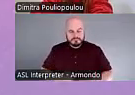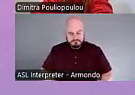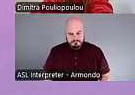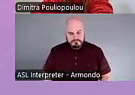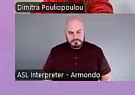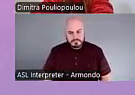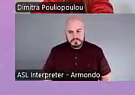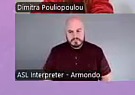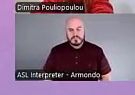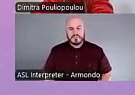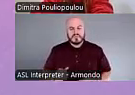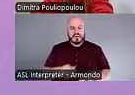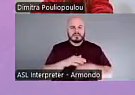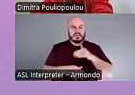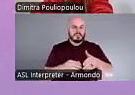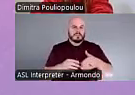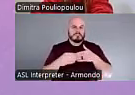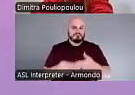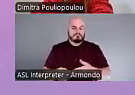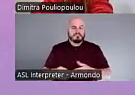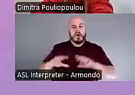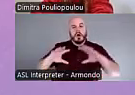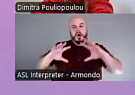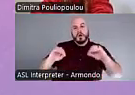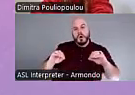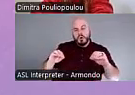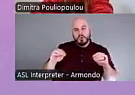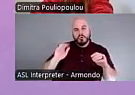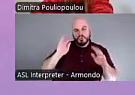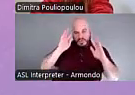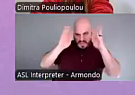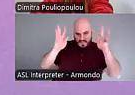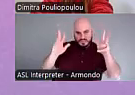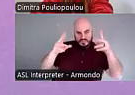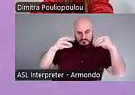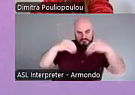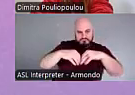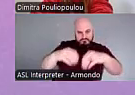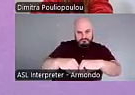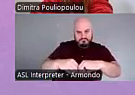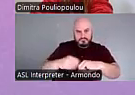by principles of co-creation, inclusion, and usability.